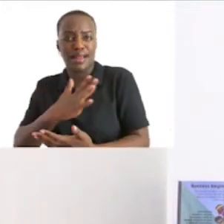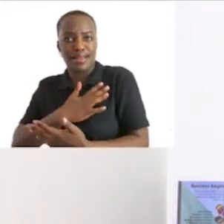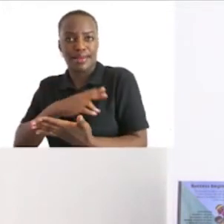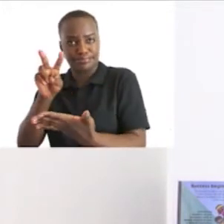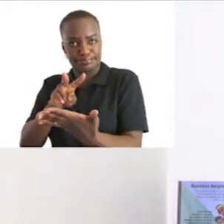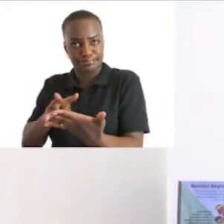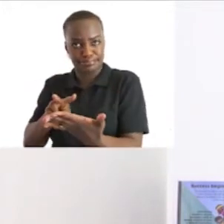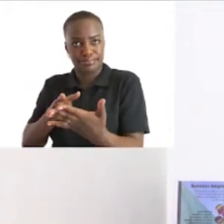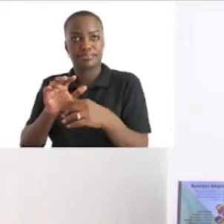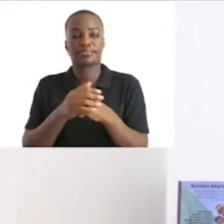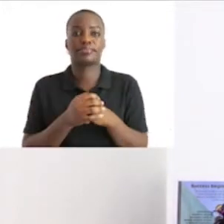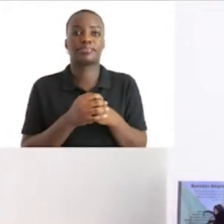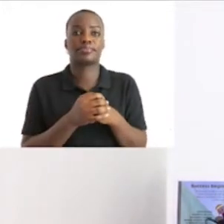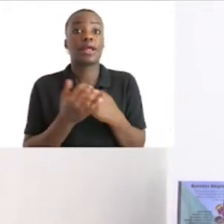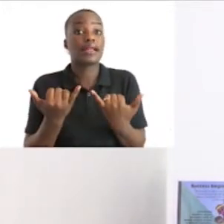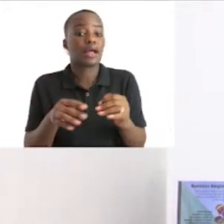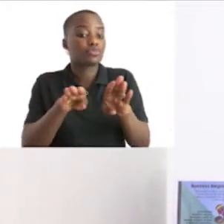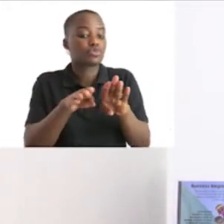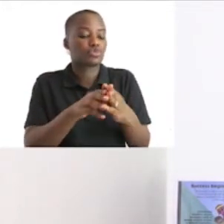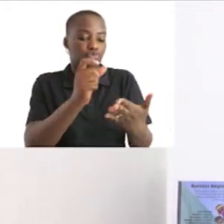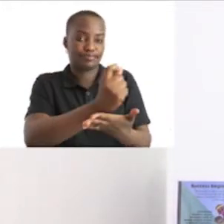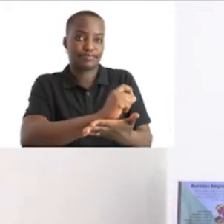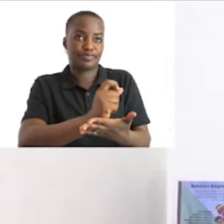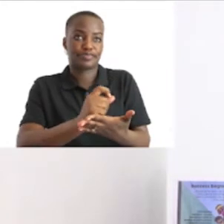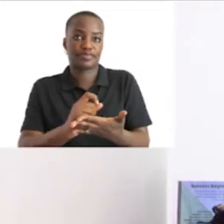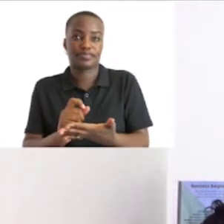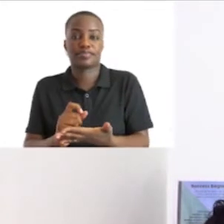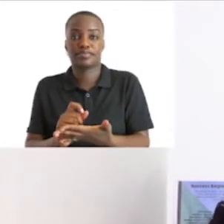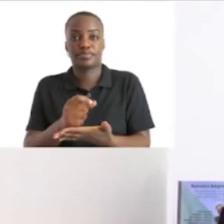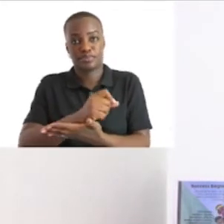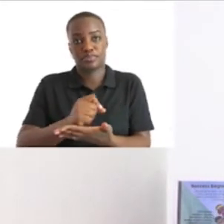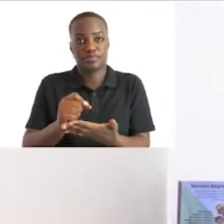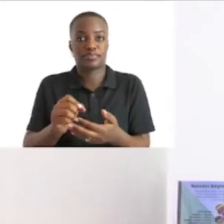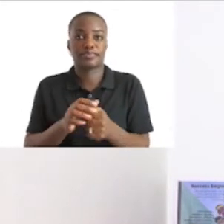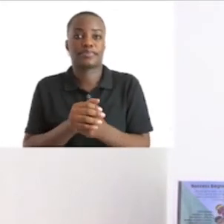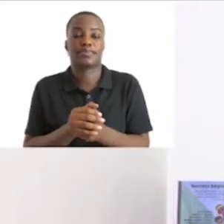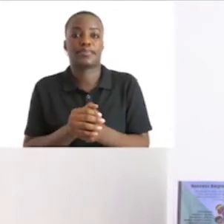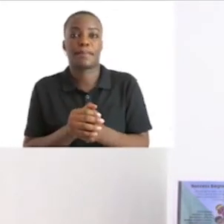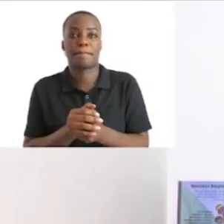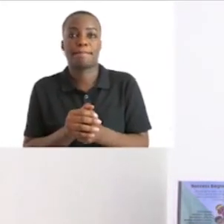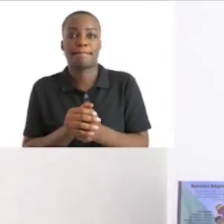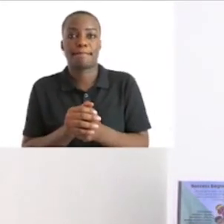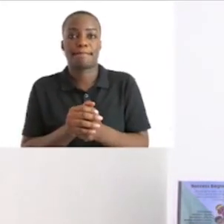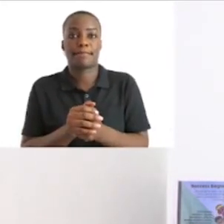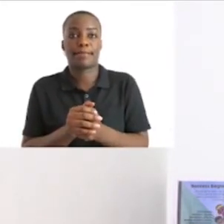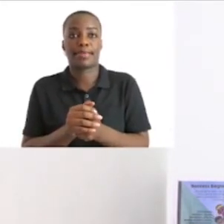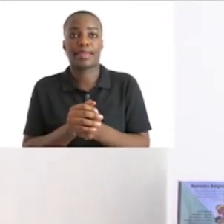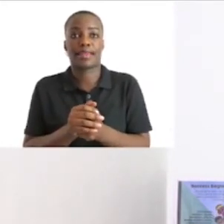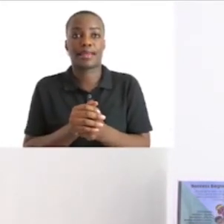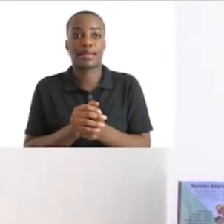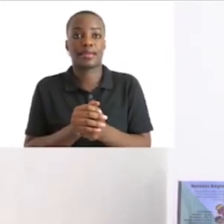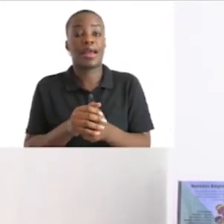reading. Let us now do writing. We're going to do writing together. I want you to please